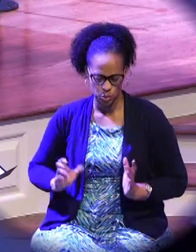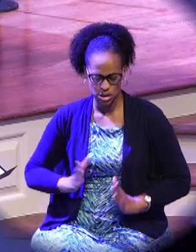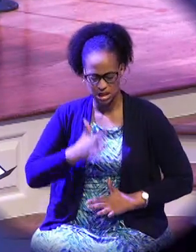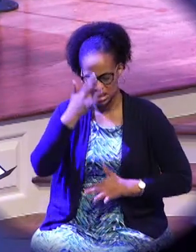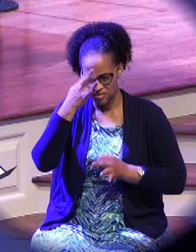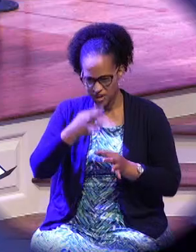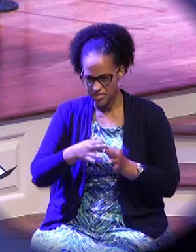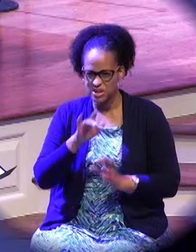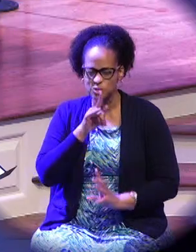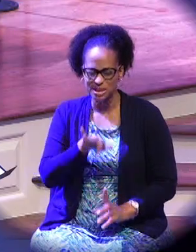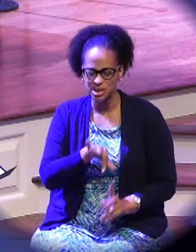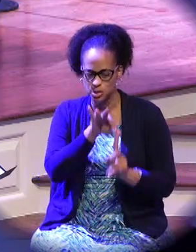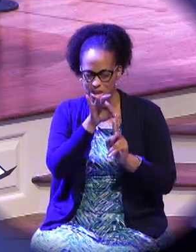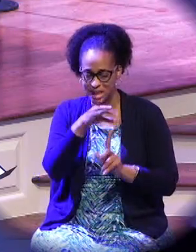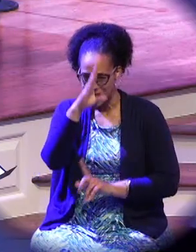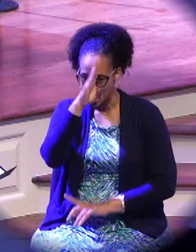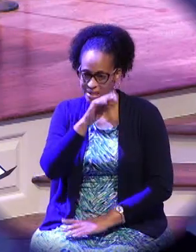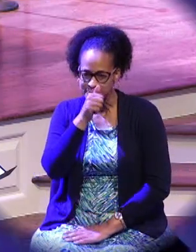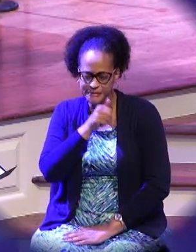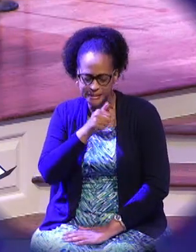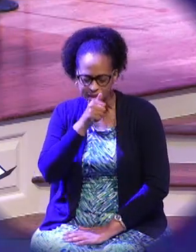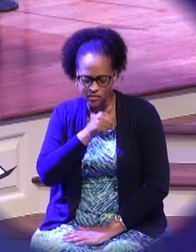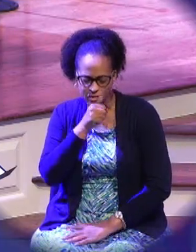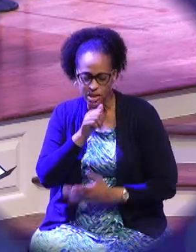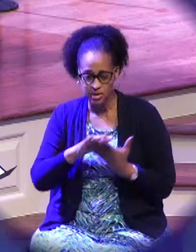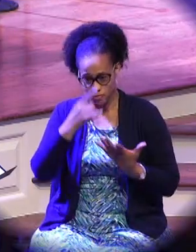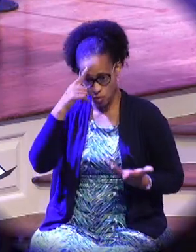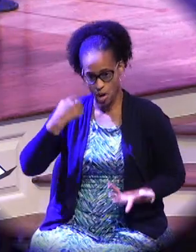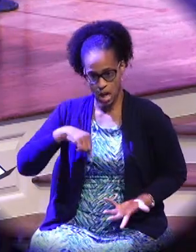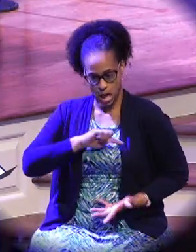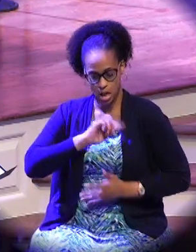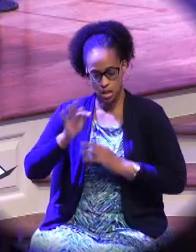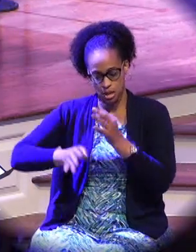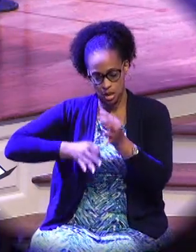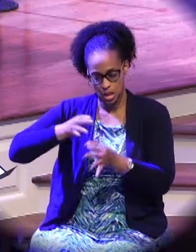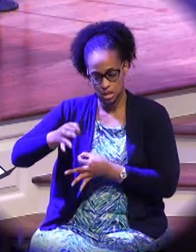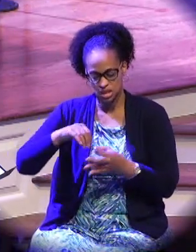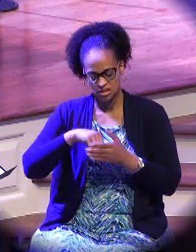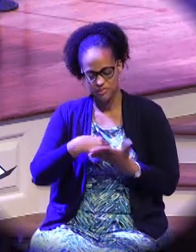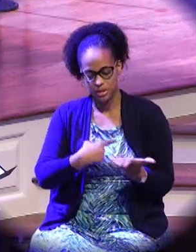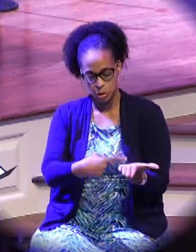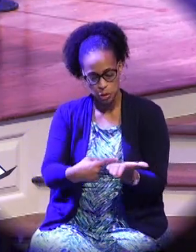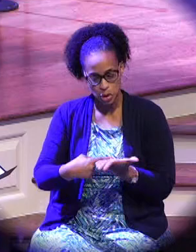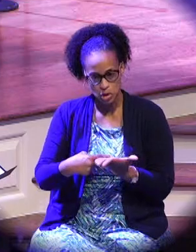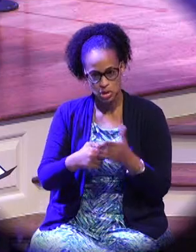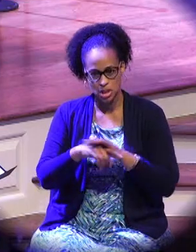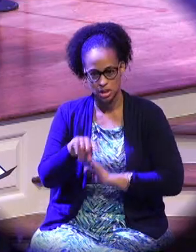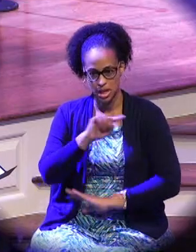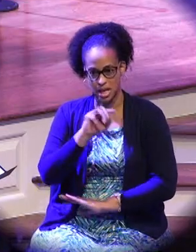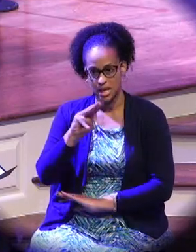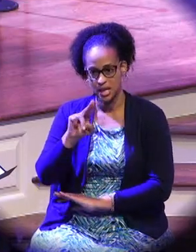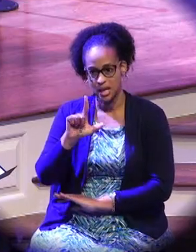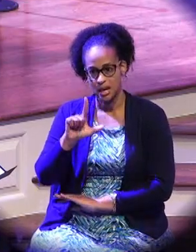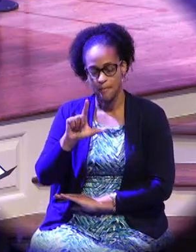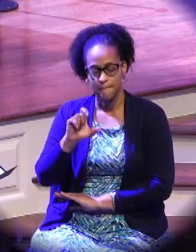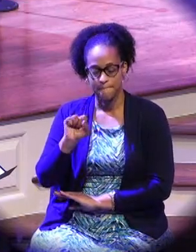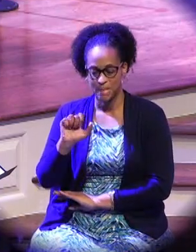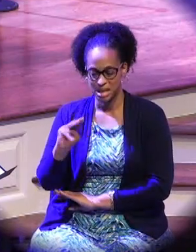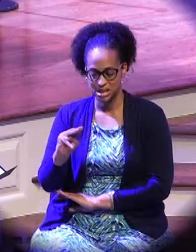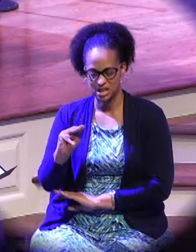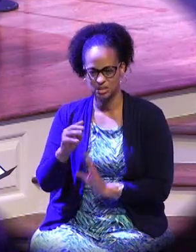unique to Christianity, that God has suffered on our behalf. And in that discussion, a Muslim man got up during the